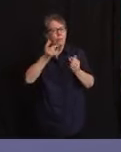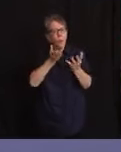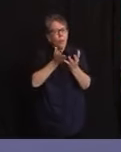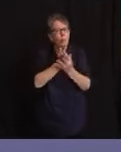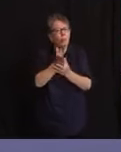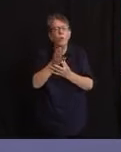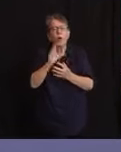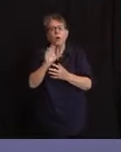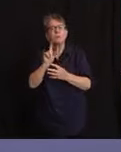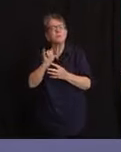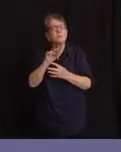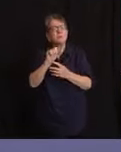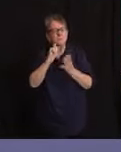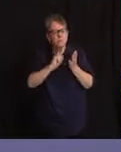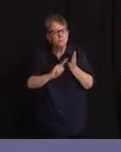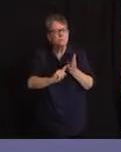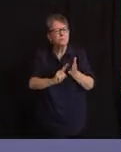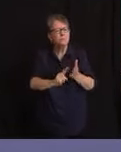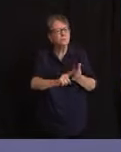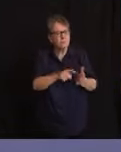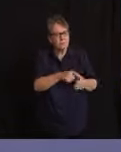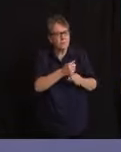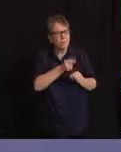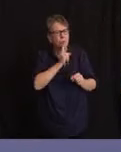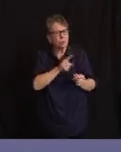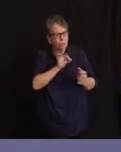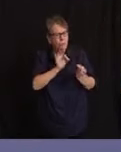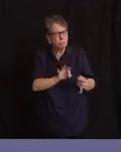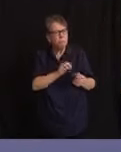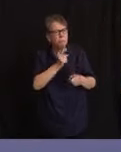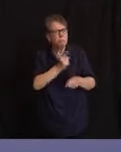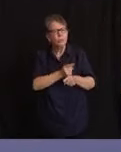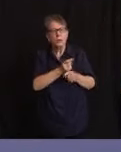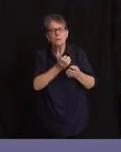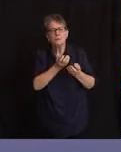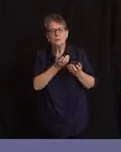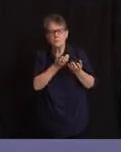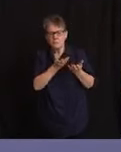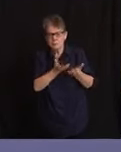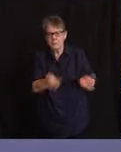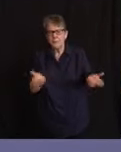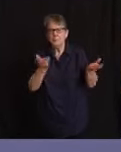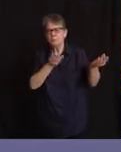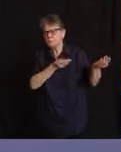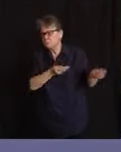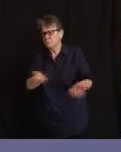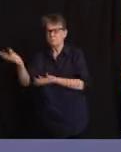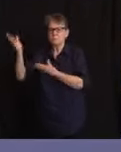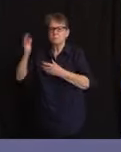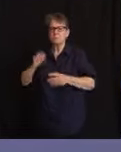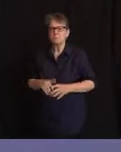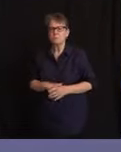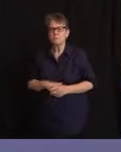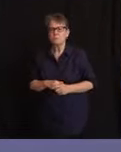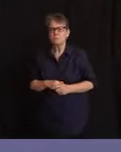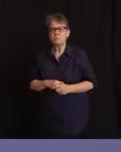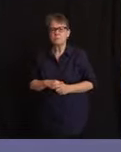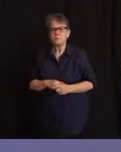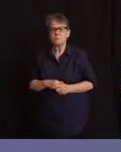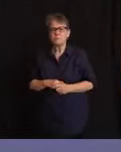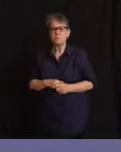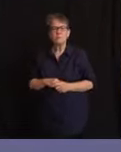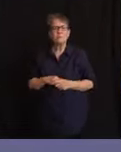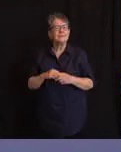We just don't have enough PPE, and we're constantly out there fishing. I would just say Judy's going to take the